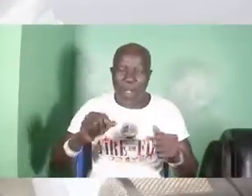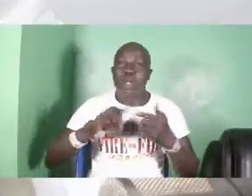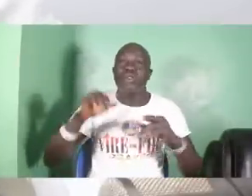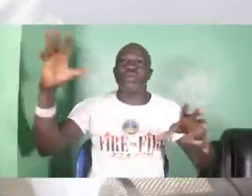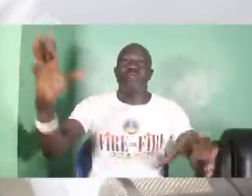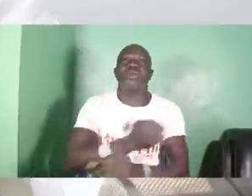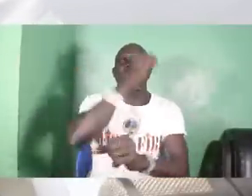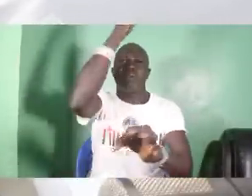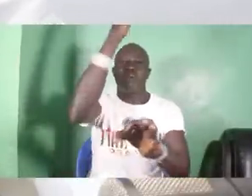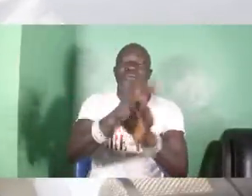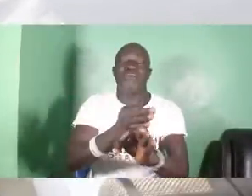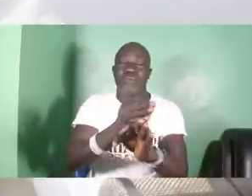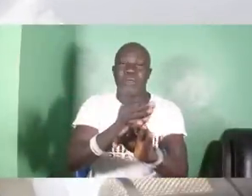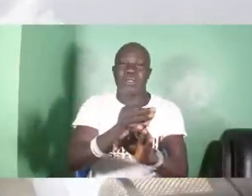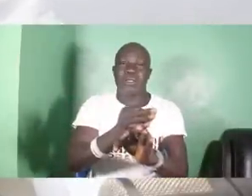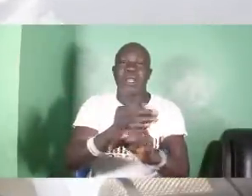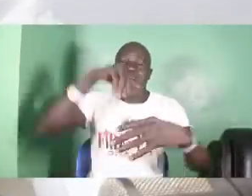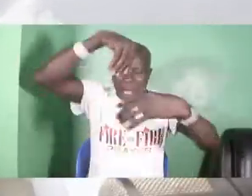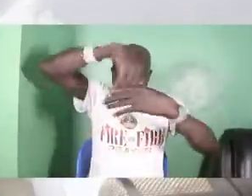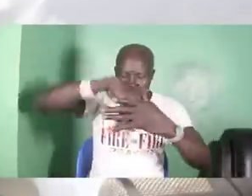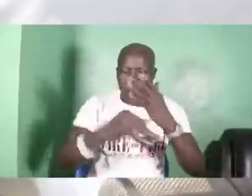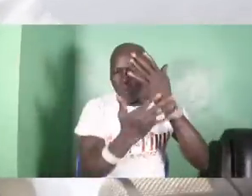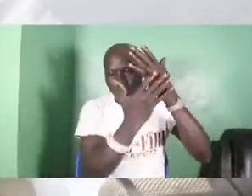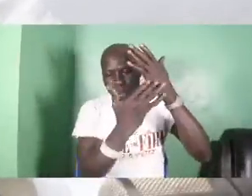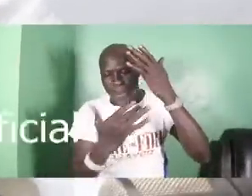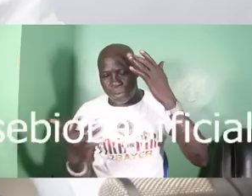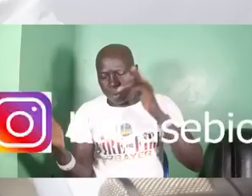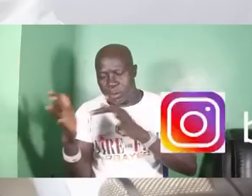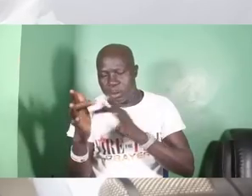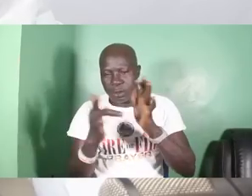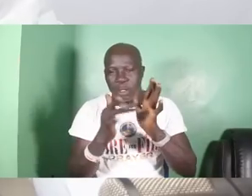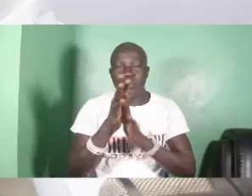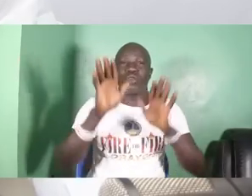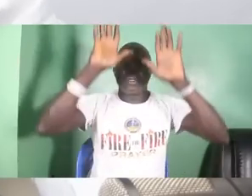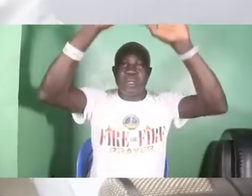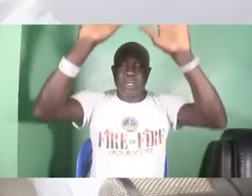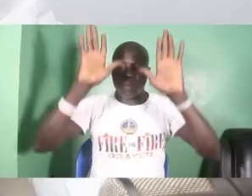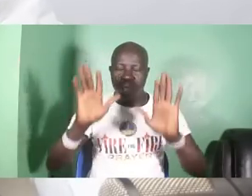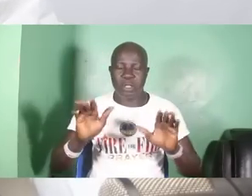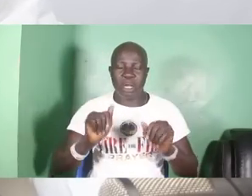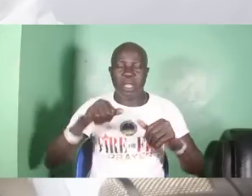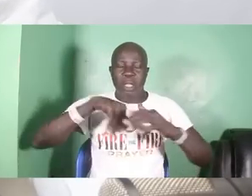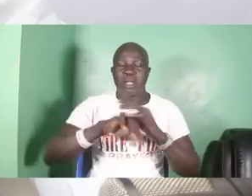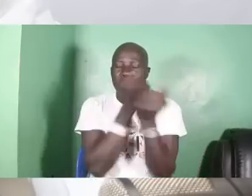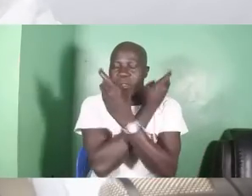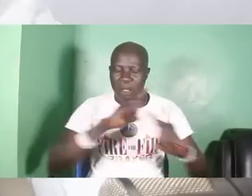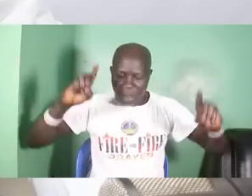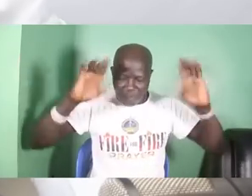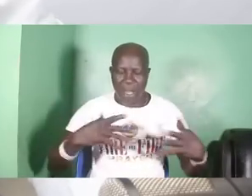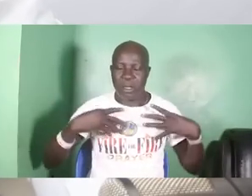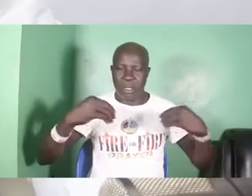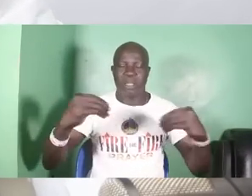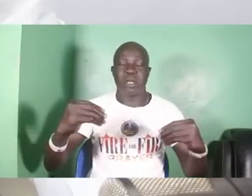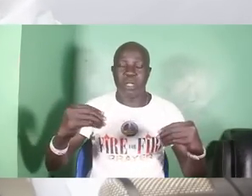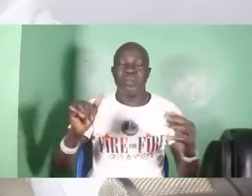For your symbol of faith, and the more you born with the full blood of Jesus, for signs and wonders, to see that deliverance and salvation, in